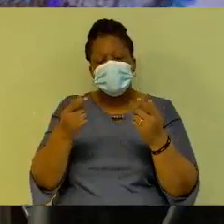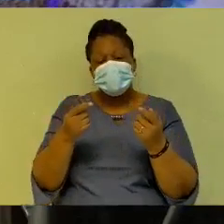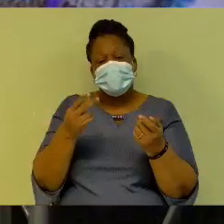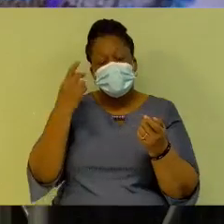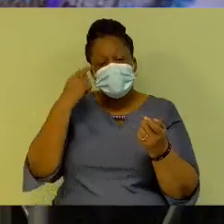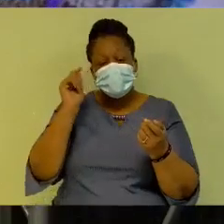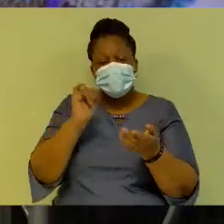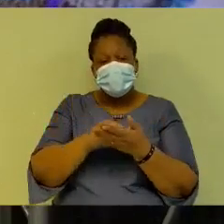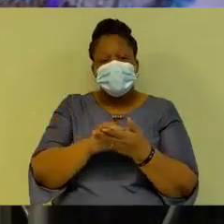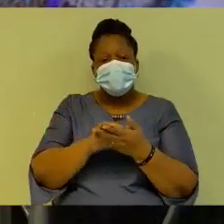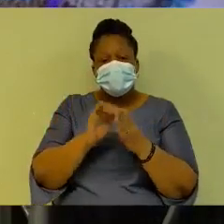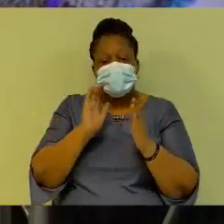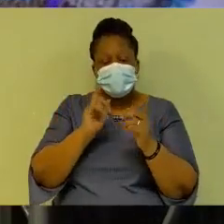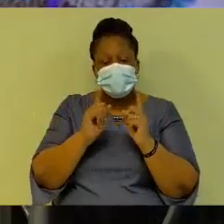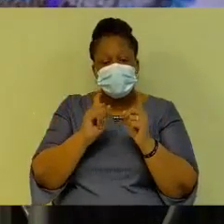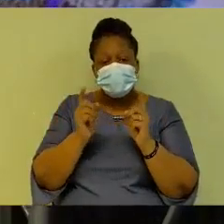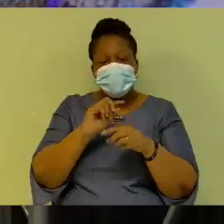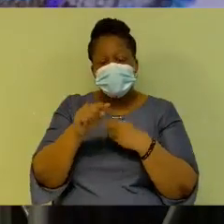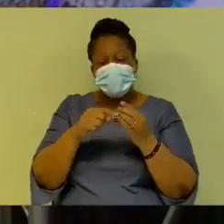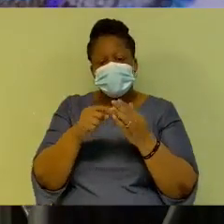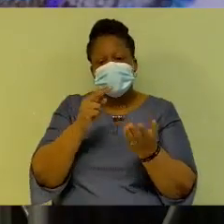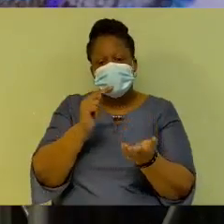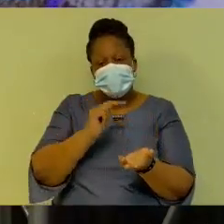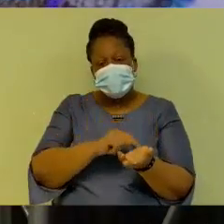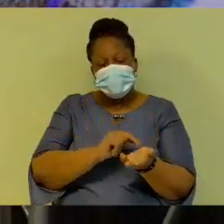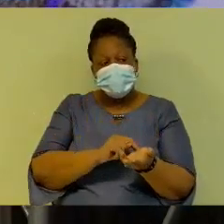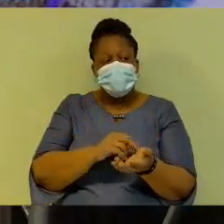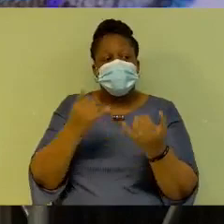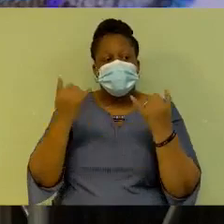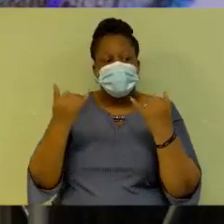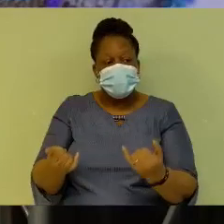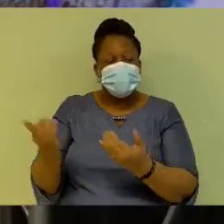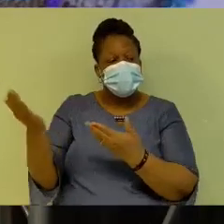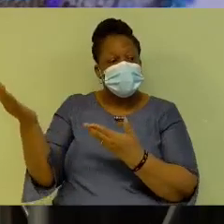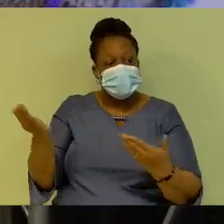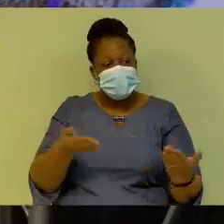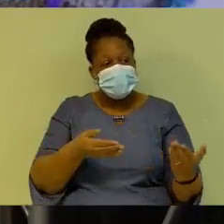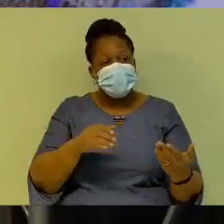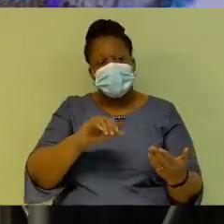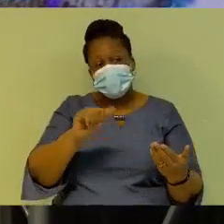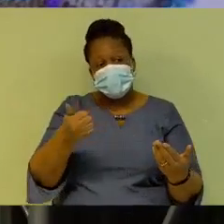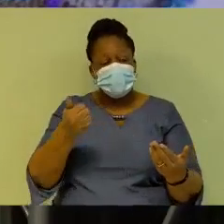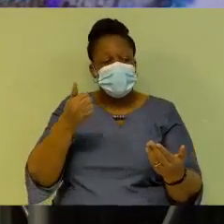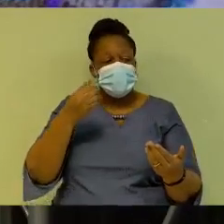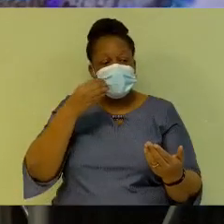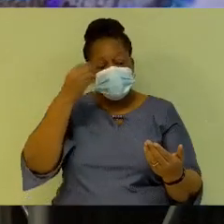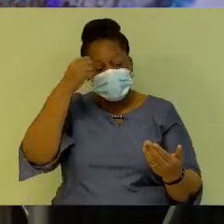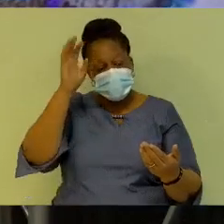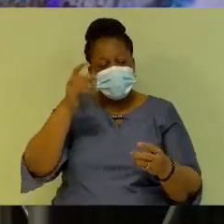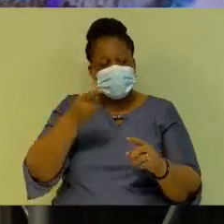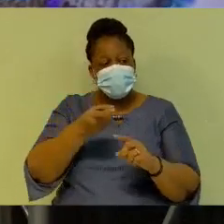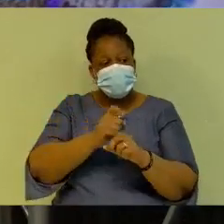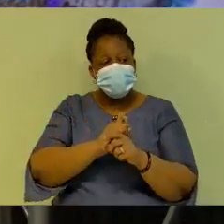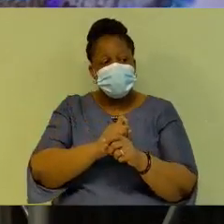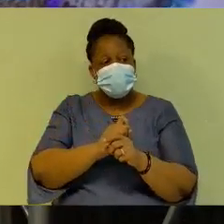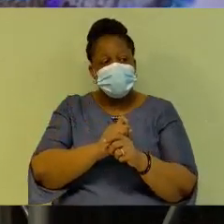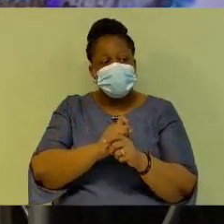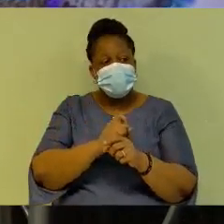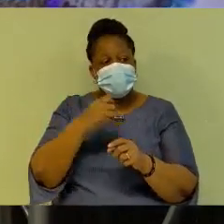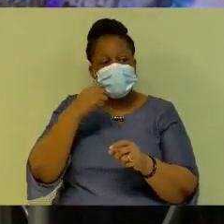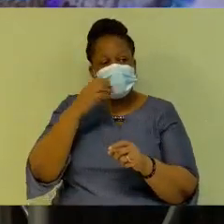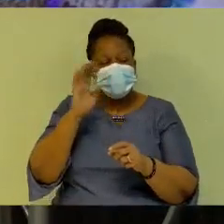Mrs. Celia Christopher, Director of the Department of Gender Affairs, to address us. Mrs. Christopher.